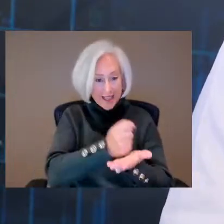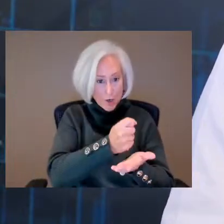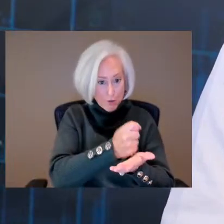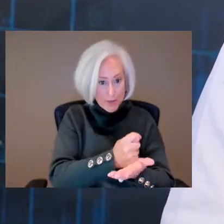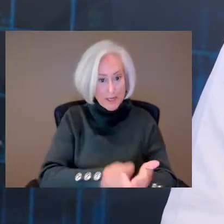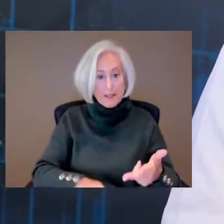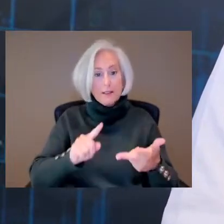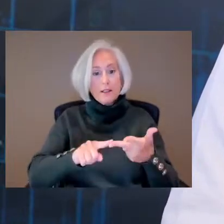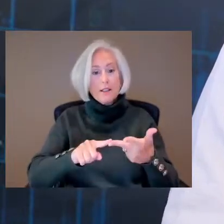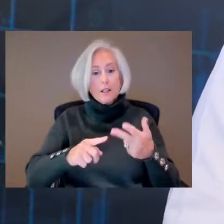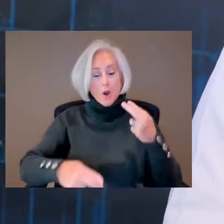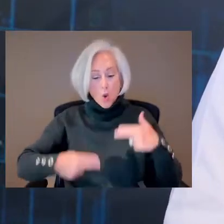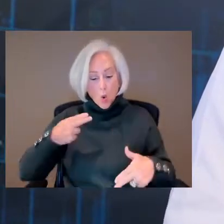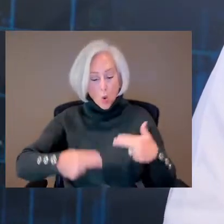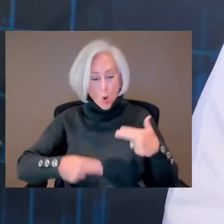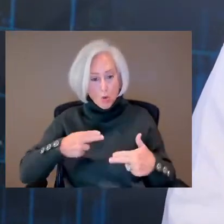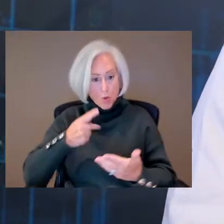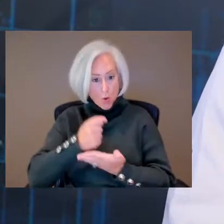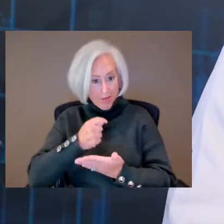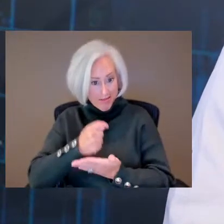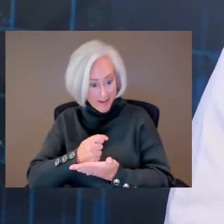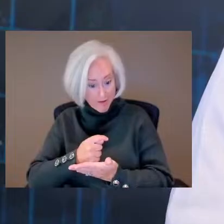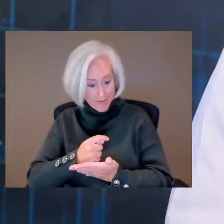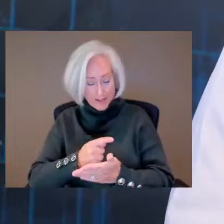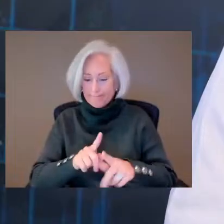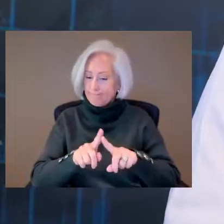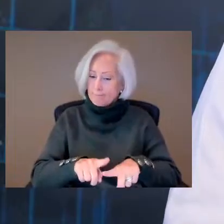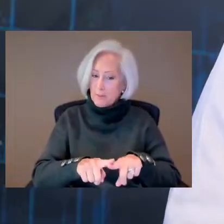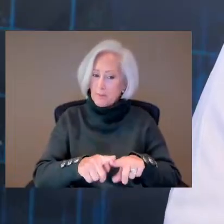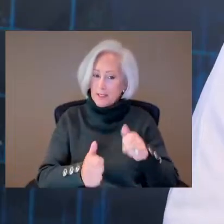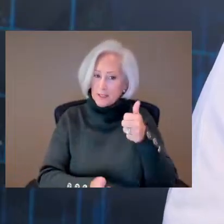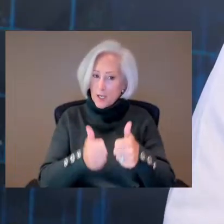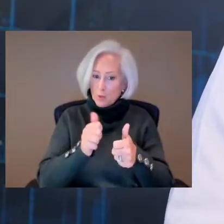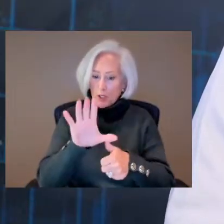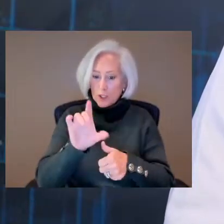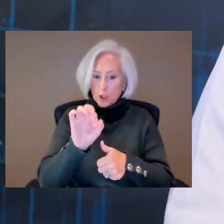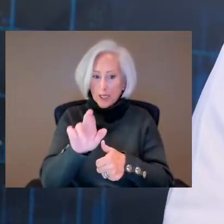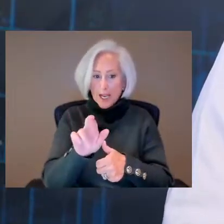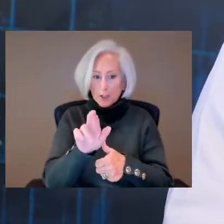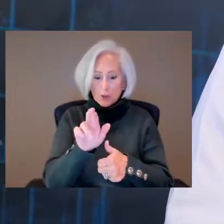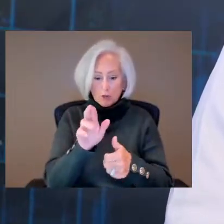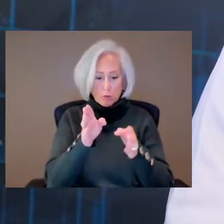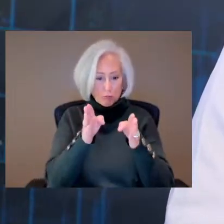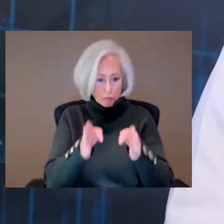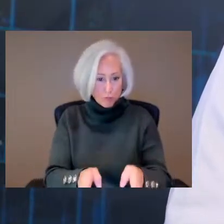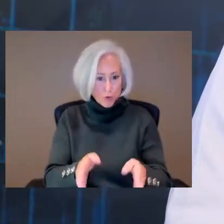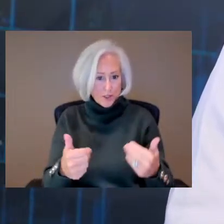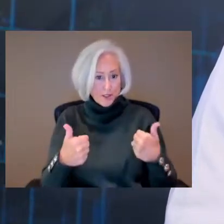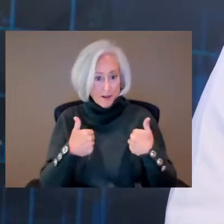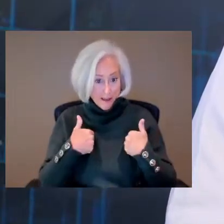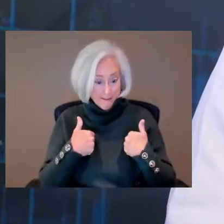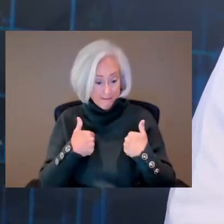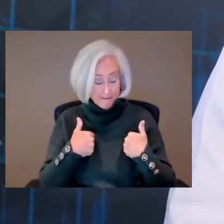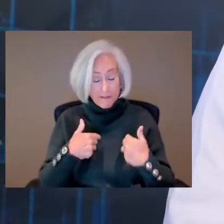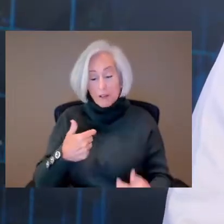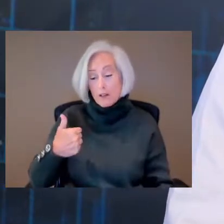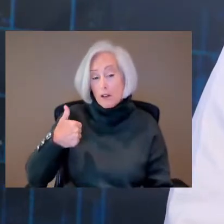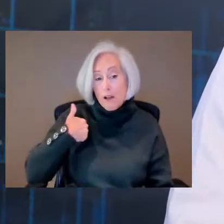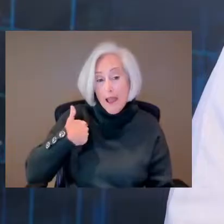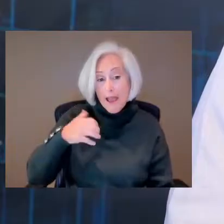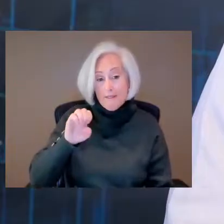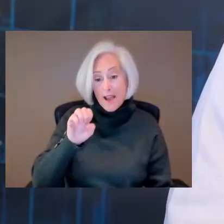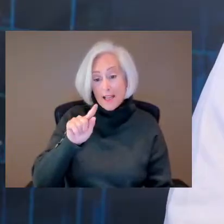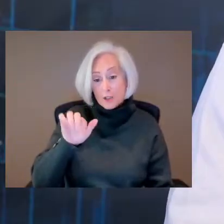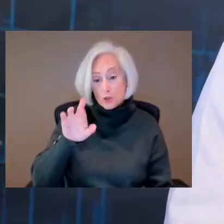what type of cancer that we're dealing with in terms of, is this a cancer that has estrogen and progesterone driving those tumors